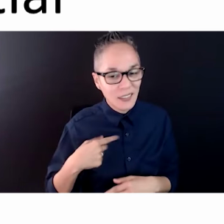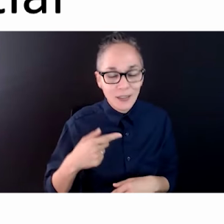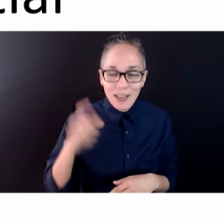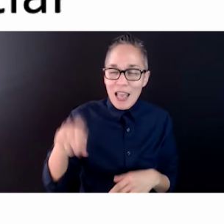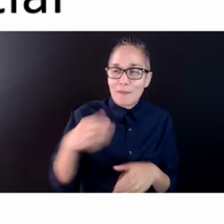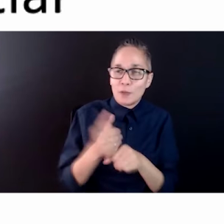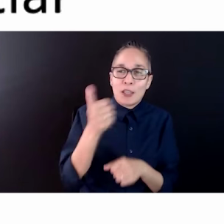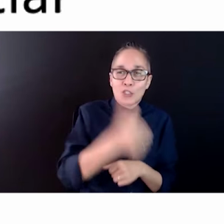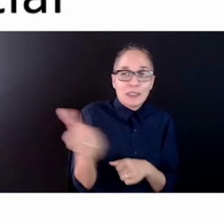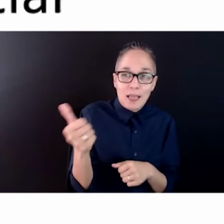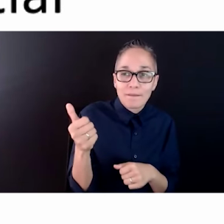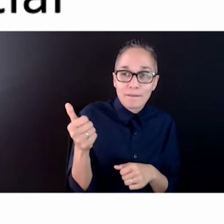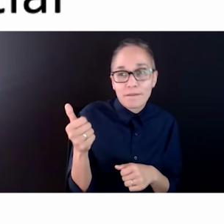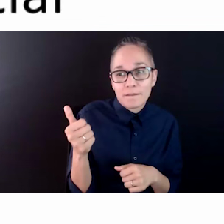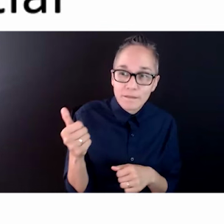make yourself